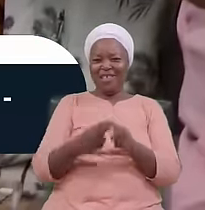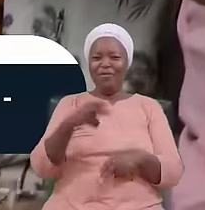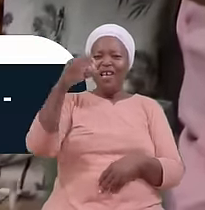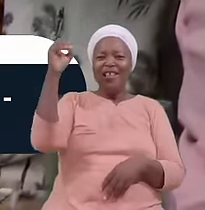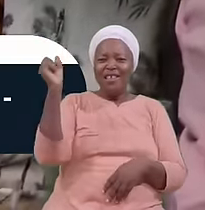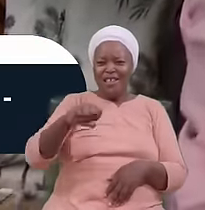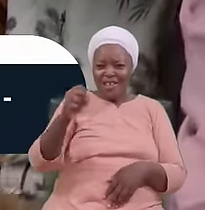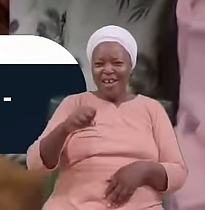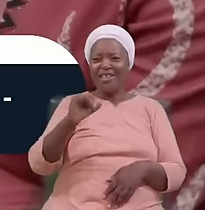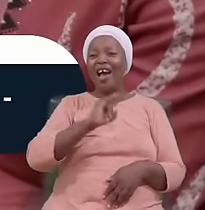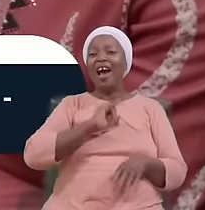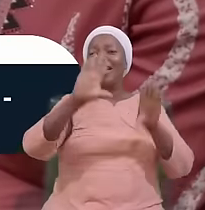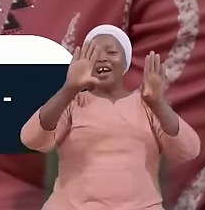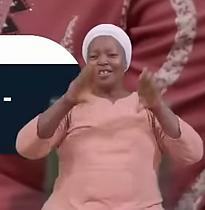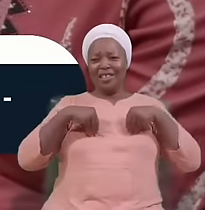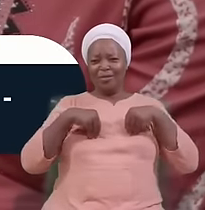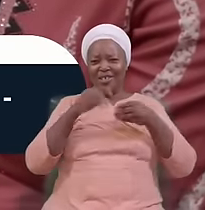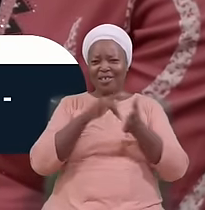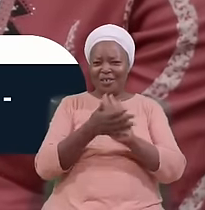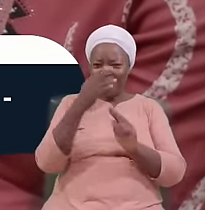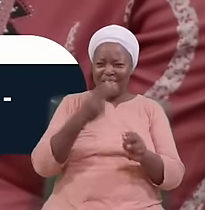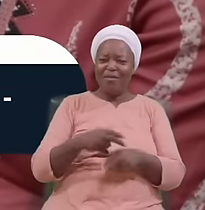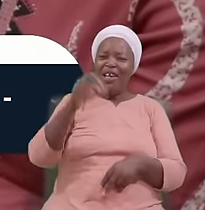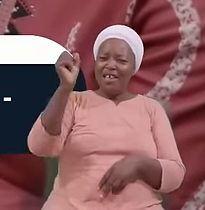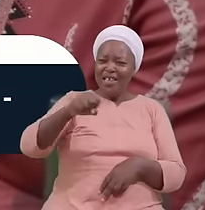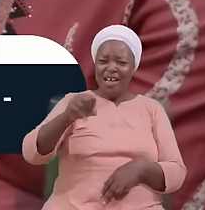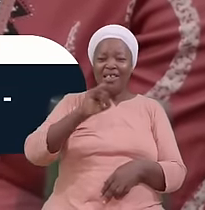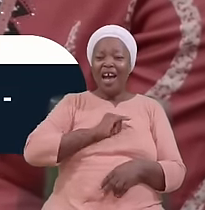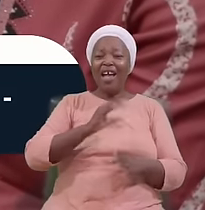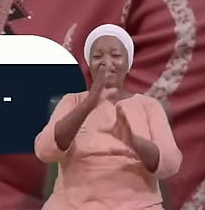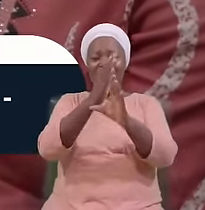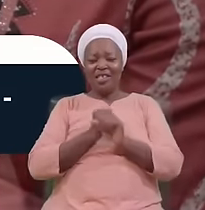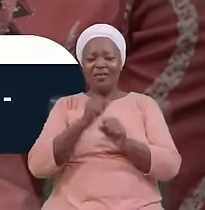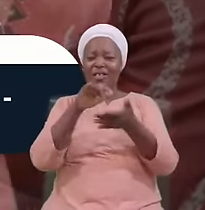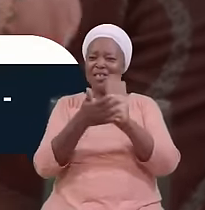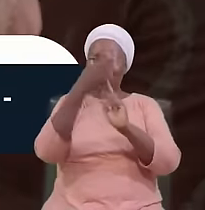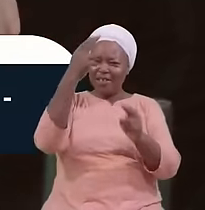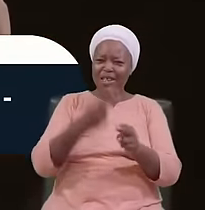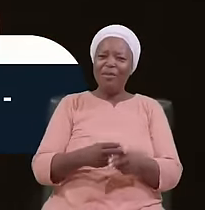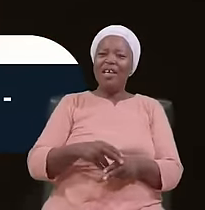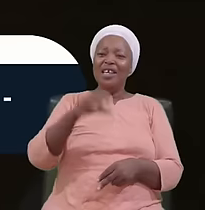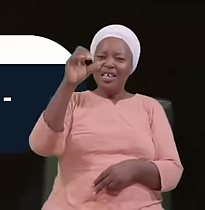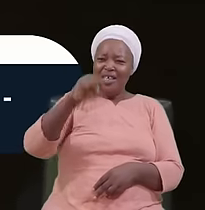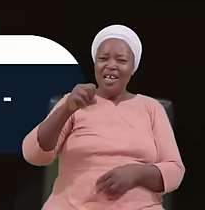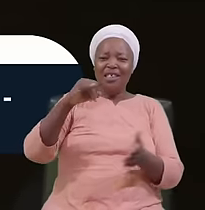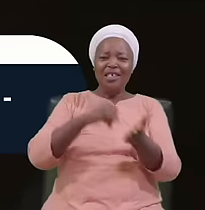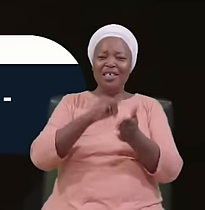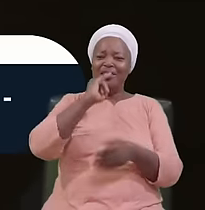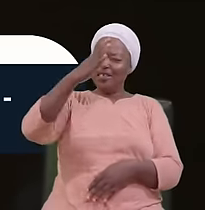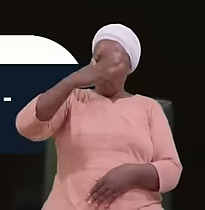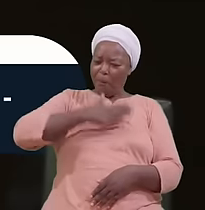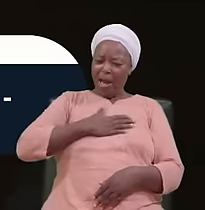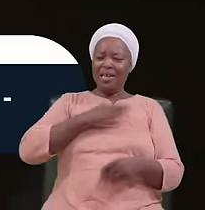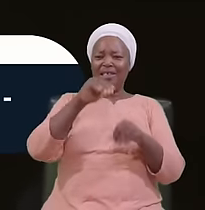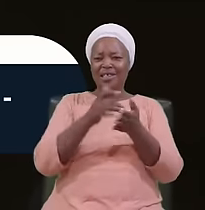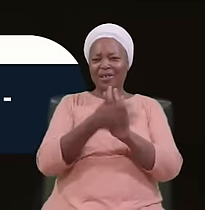Yes, I accept. Yes, I receive. Yes, it is mine.